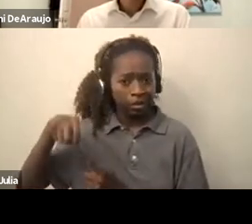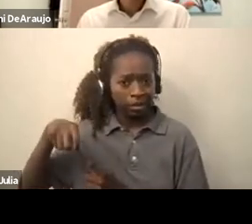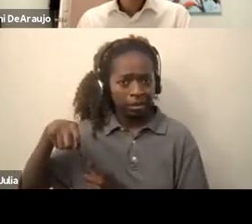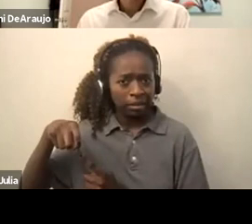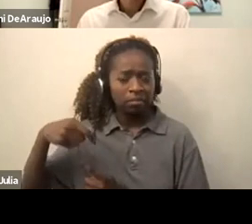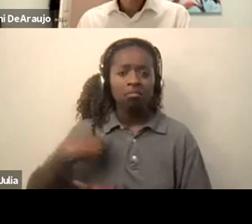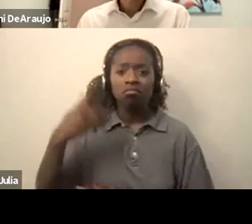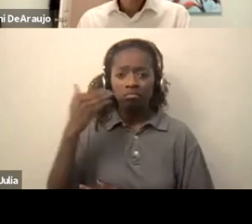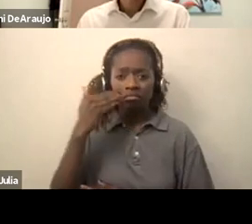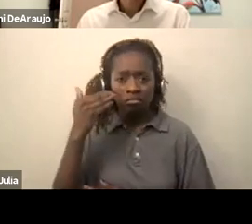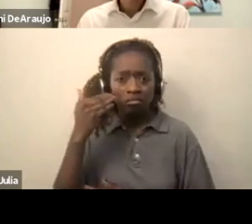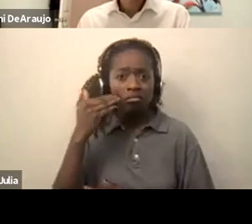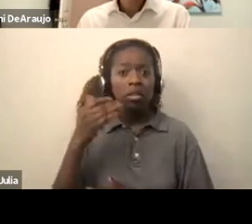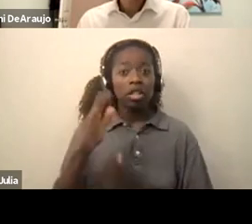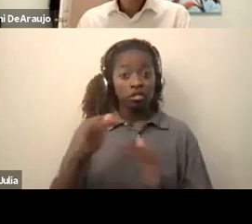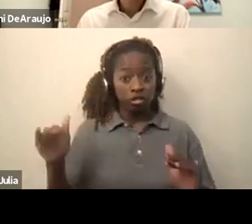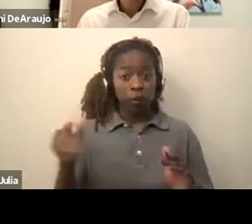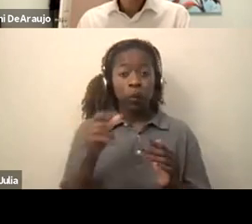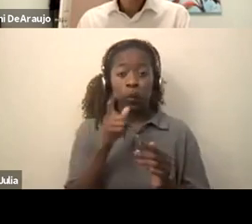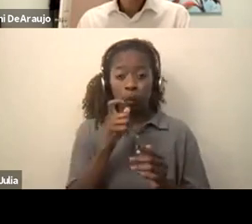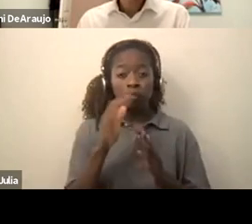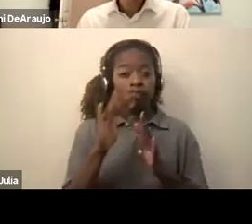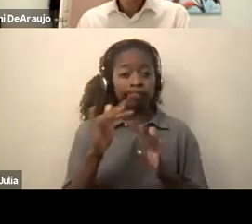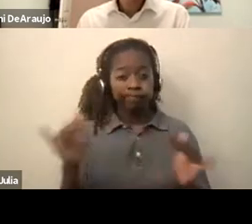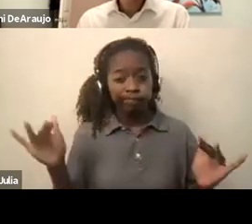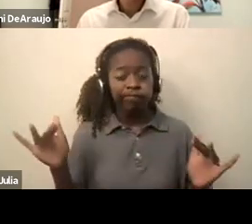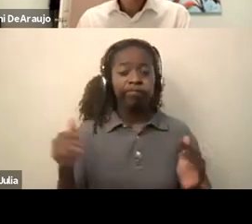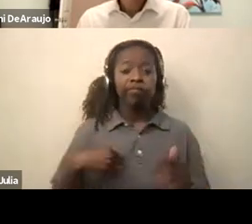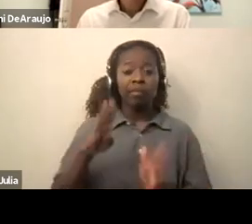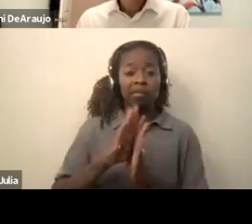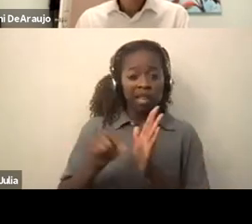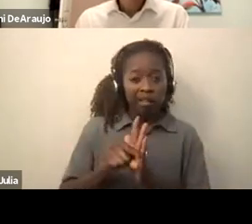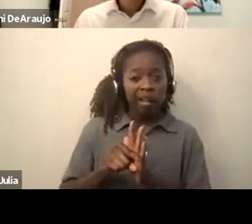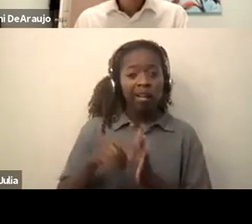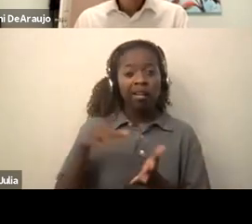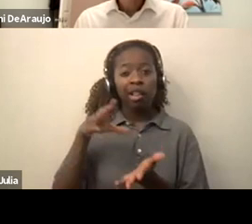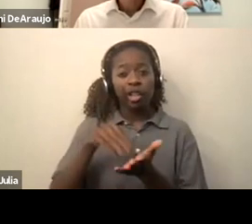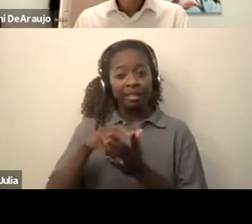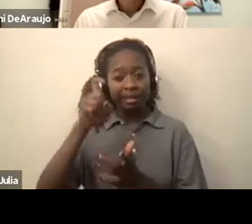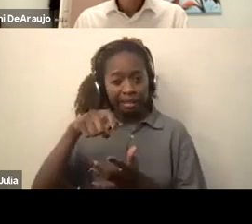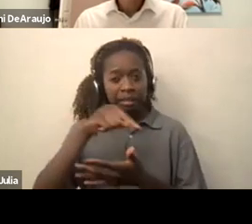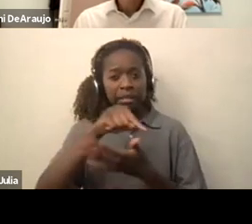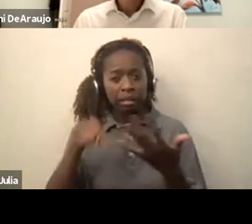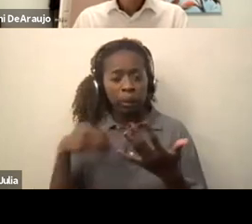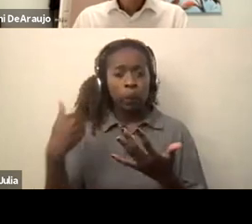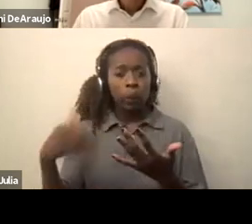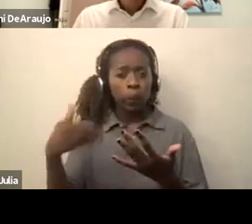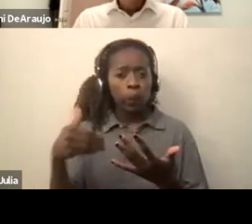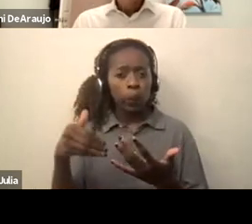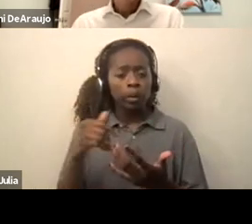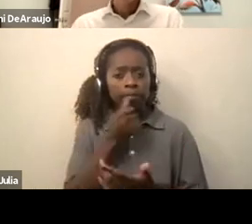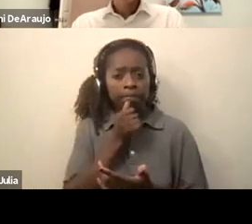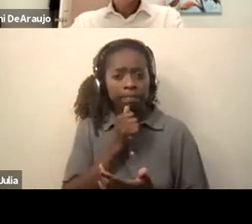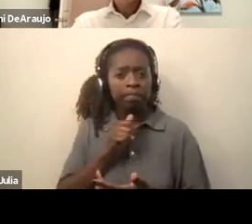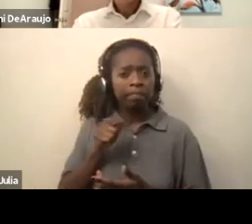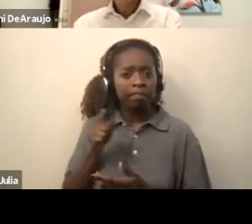of diverse racial and ethnic backgrounds gender identities socioeconomic physicians and special education needs that happened at the mission hill i want to make sure